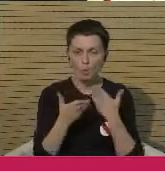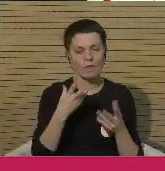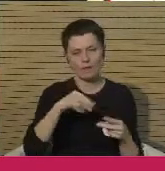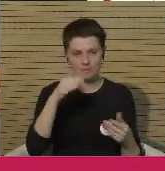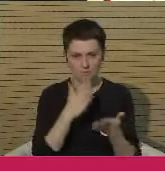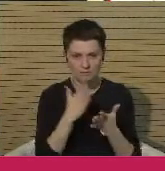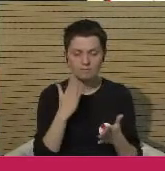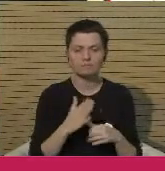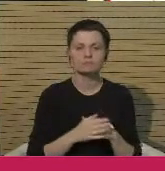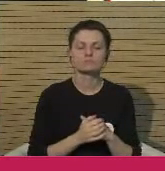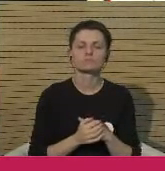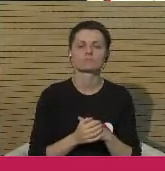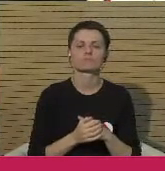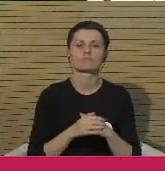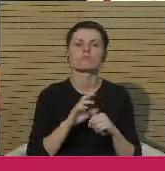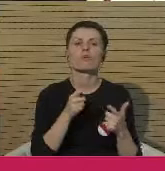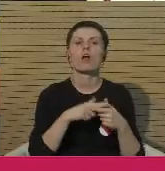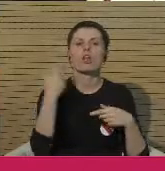dedicated